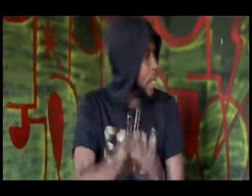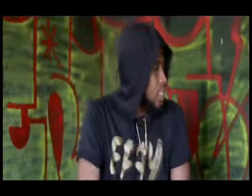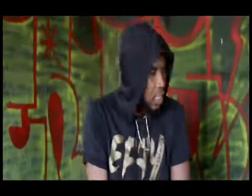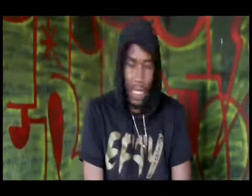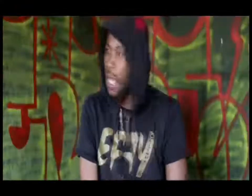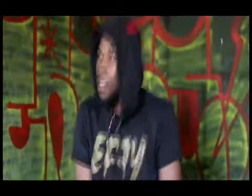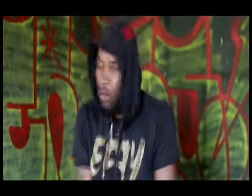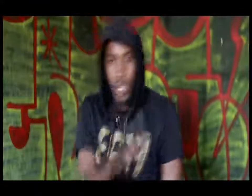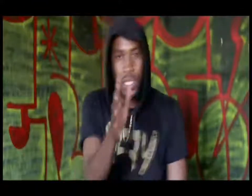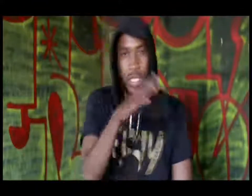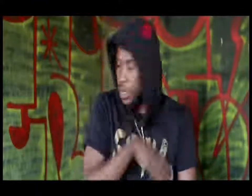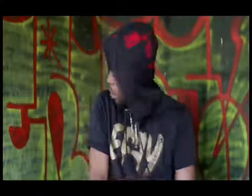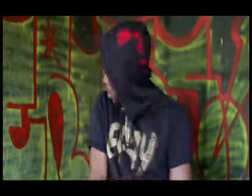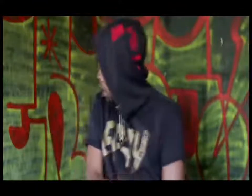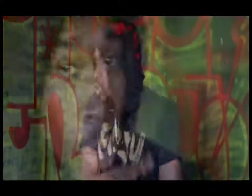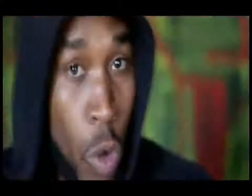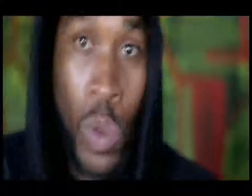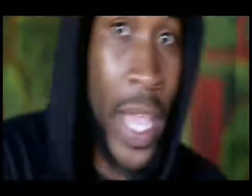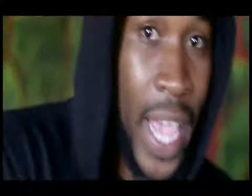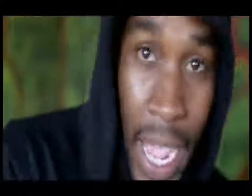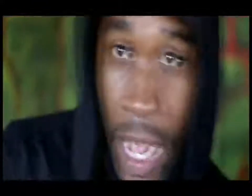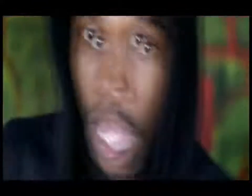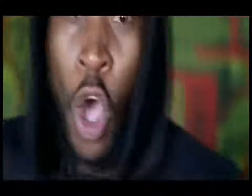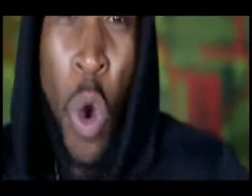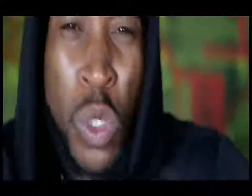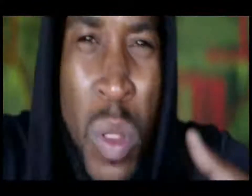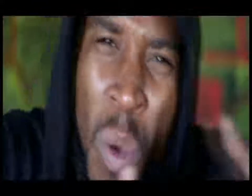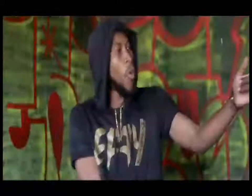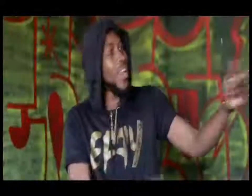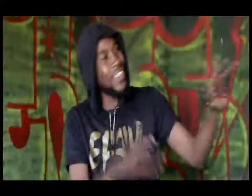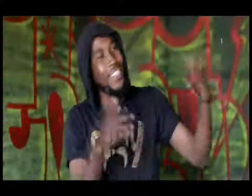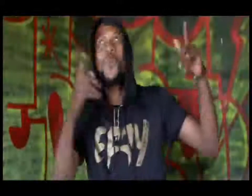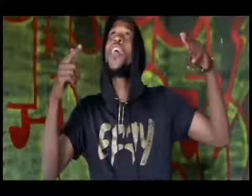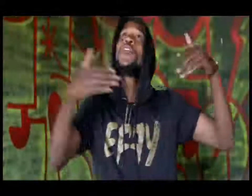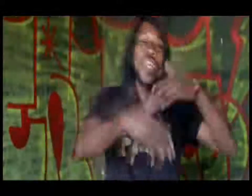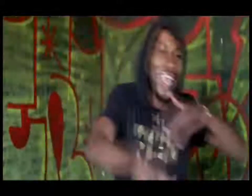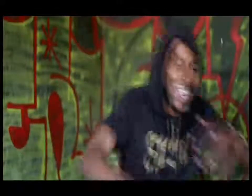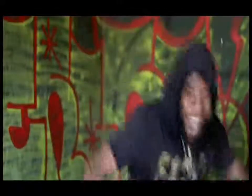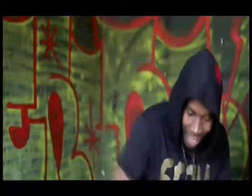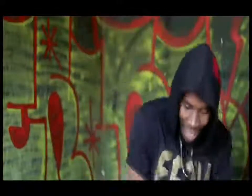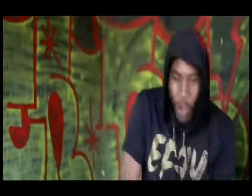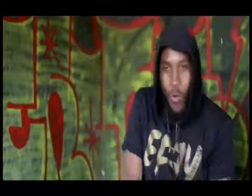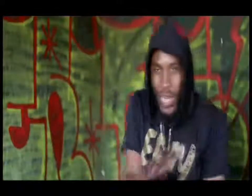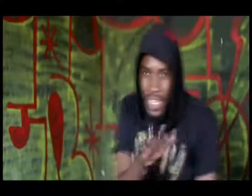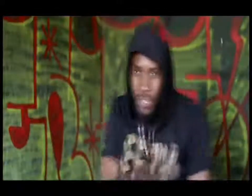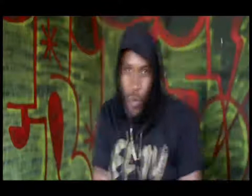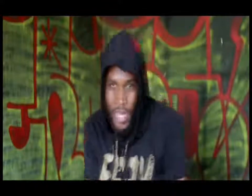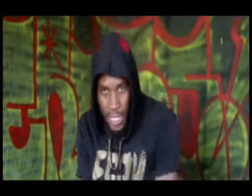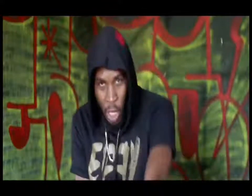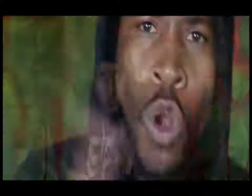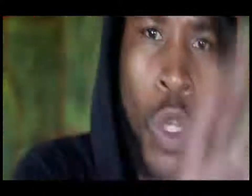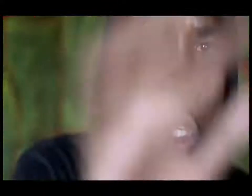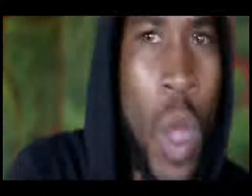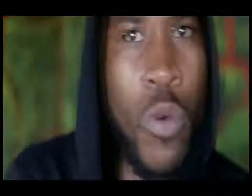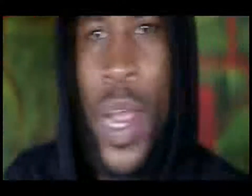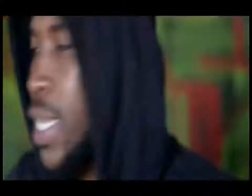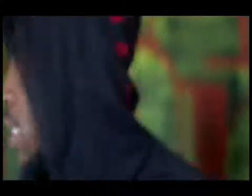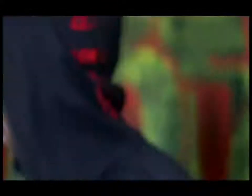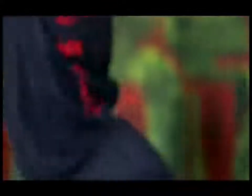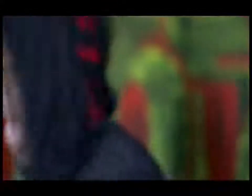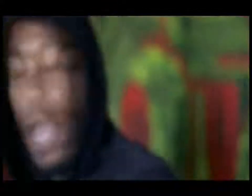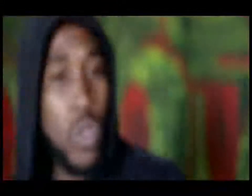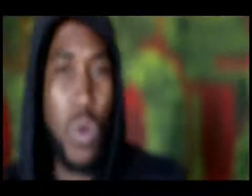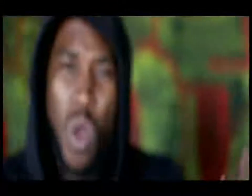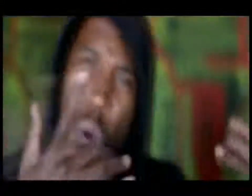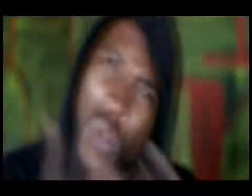can't stop praising. Look at the sea, no look again. Who told the water this is where you should end? Yes, greatness, greatness, Lord, you are